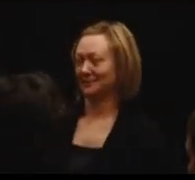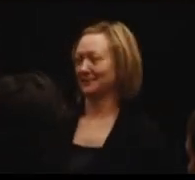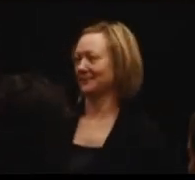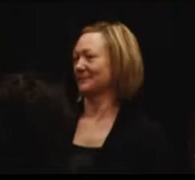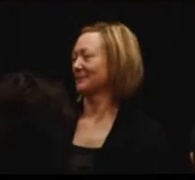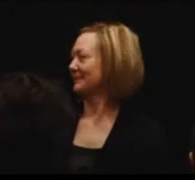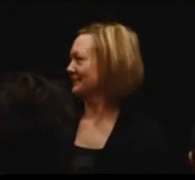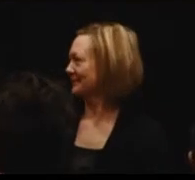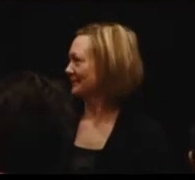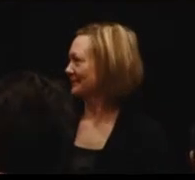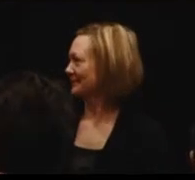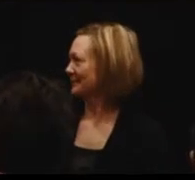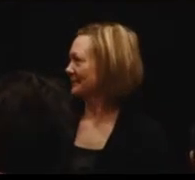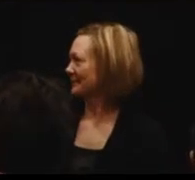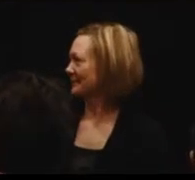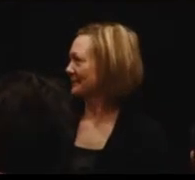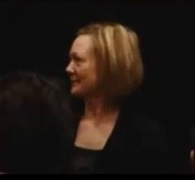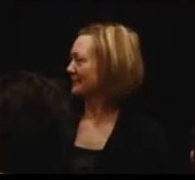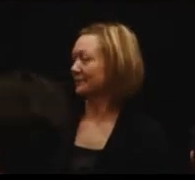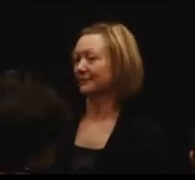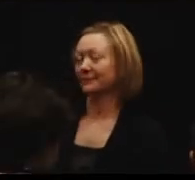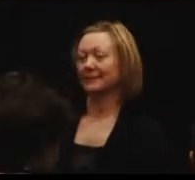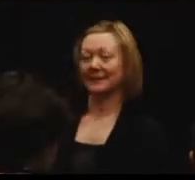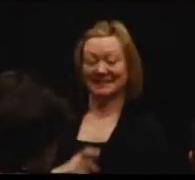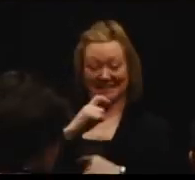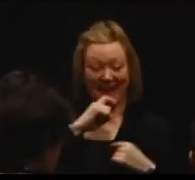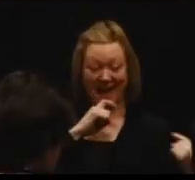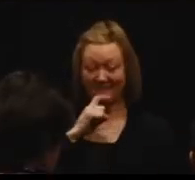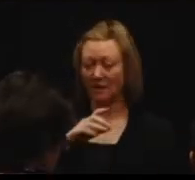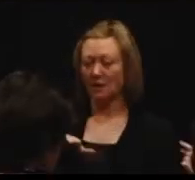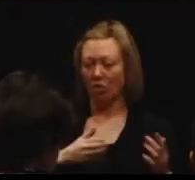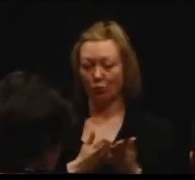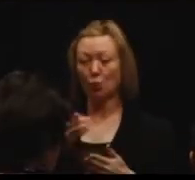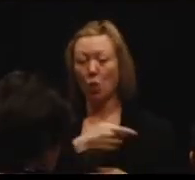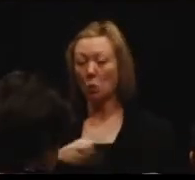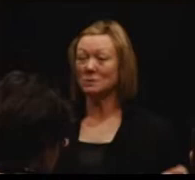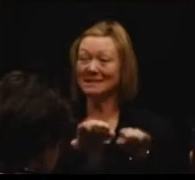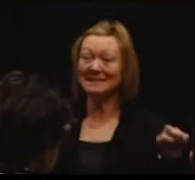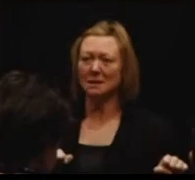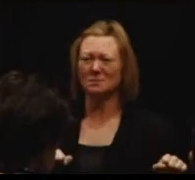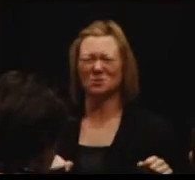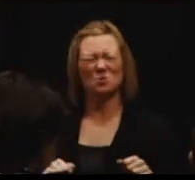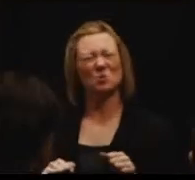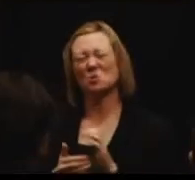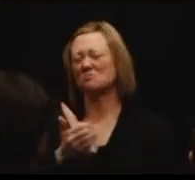of in regards to manpower that came out of those systems was second to none, and it's been recognised recently